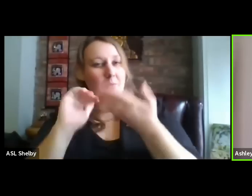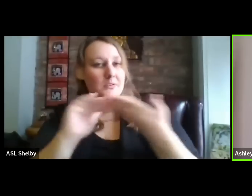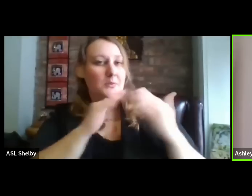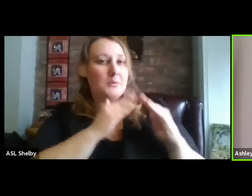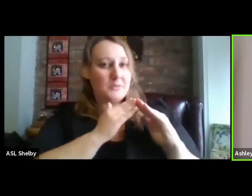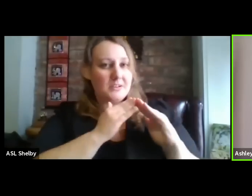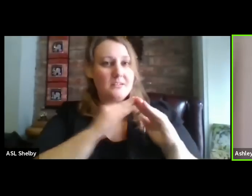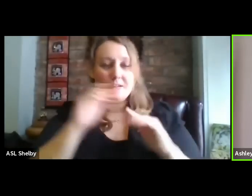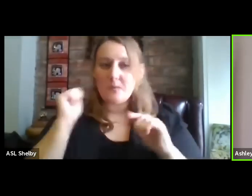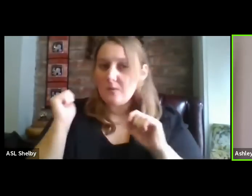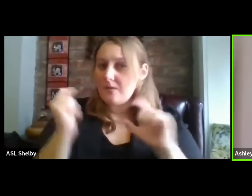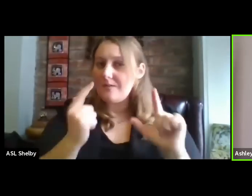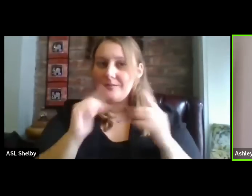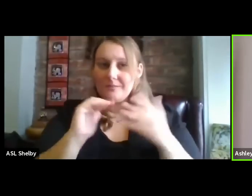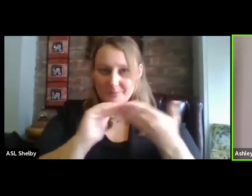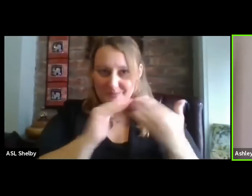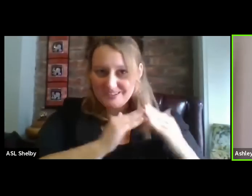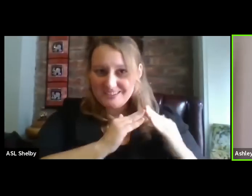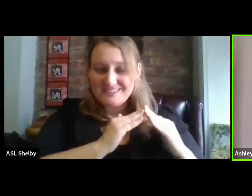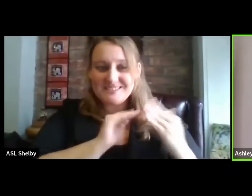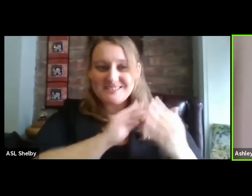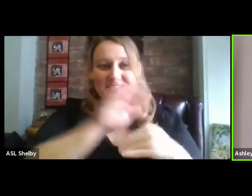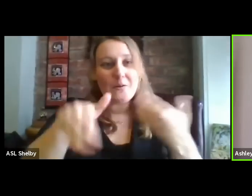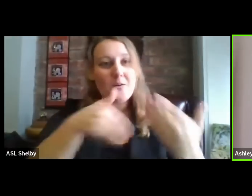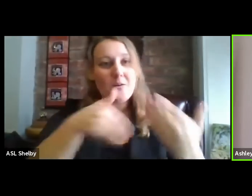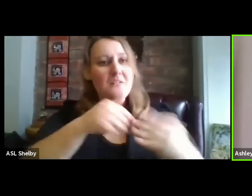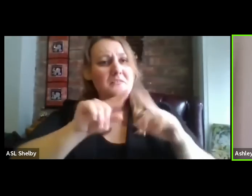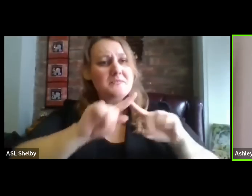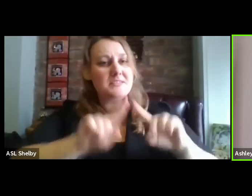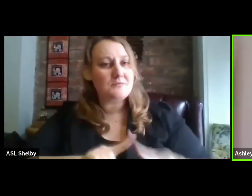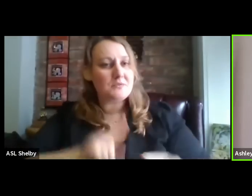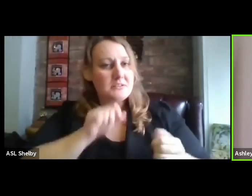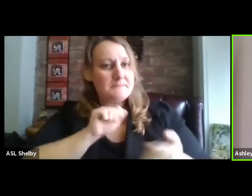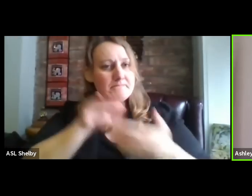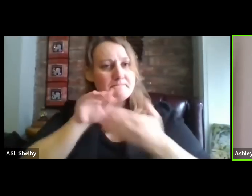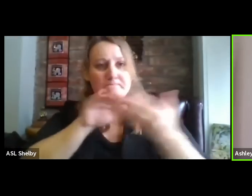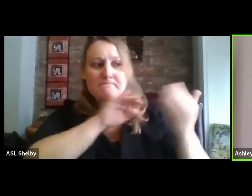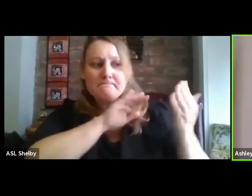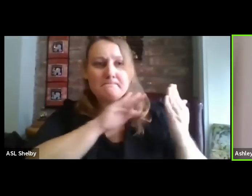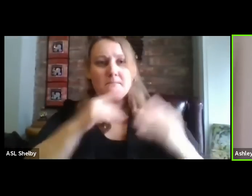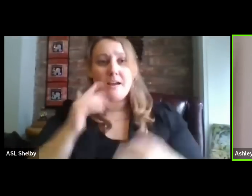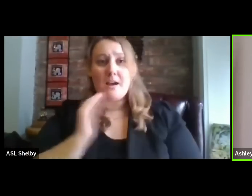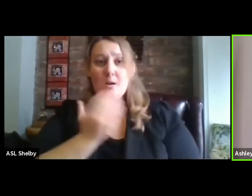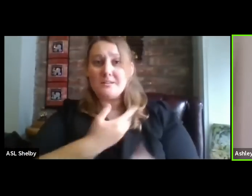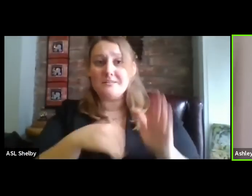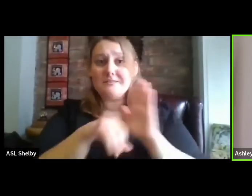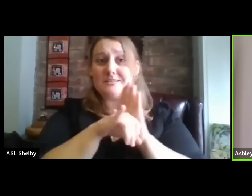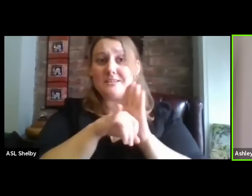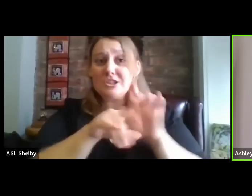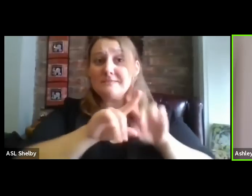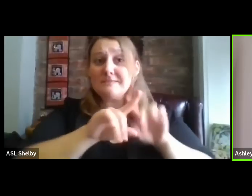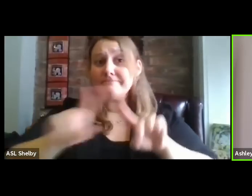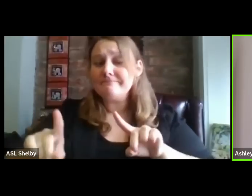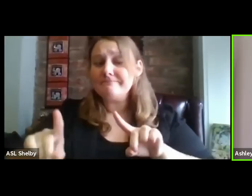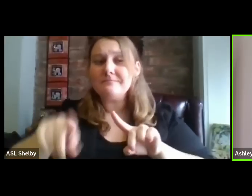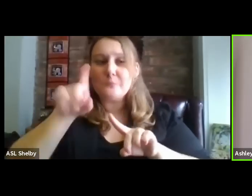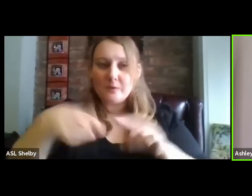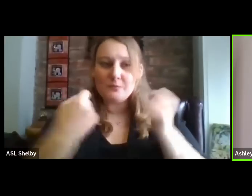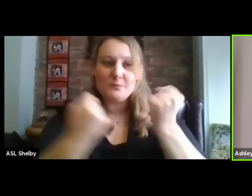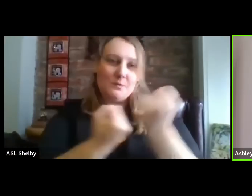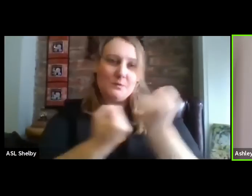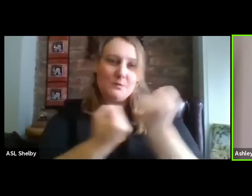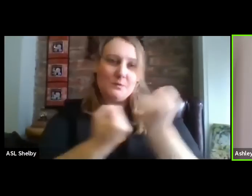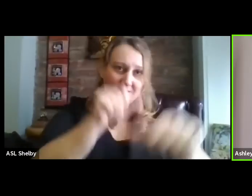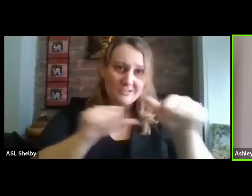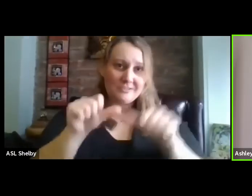our communities, all of the ways in which we identify. We need to lift one another up right now more than anything else.